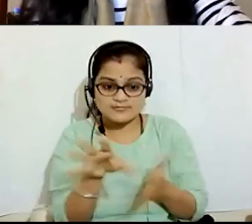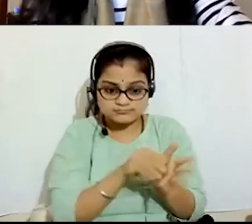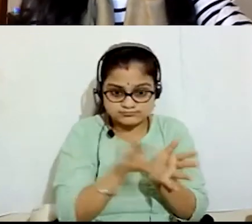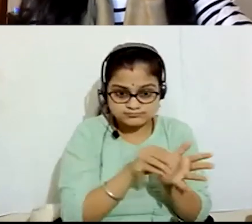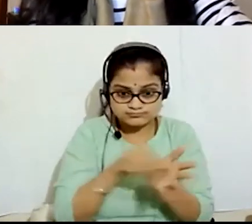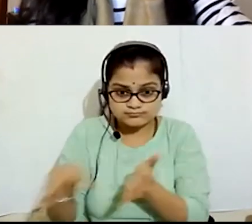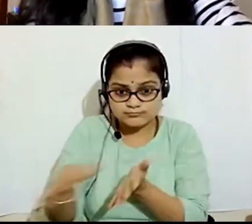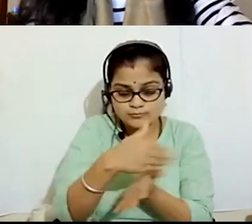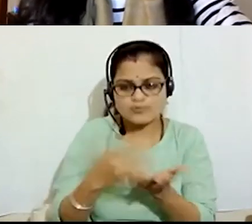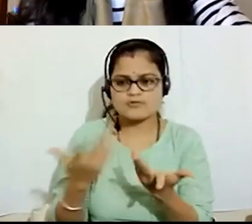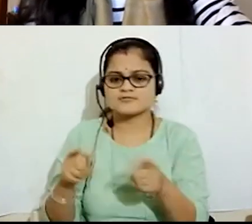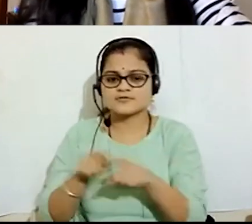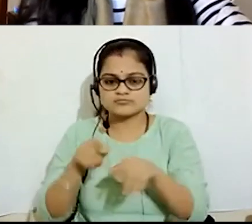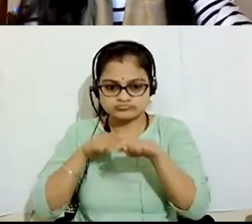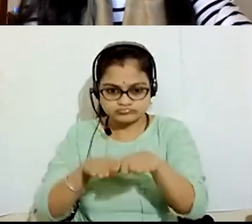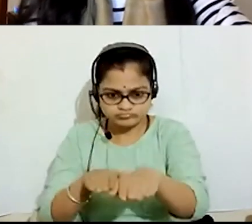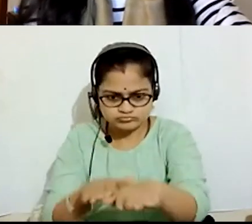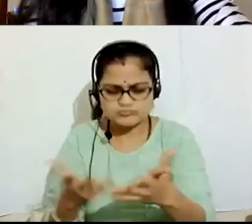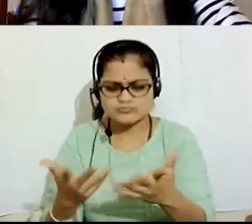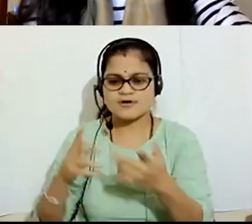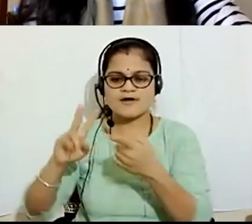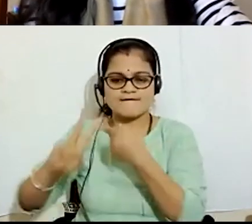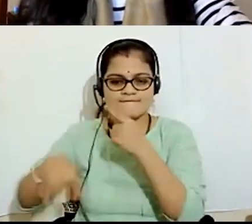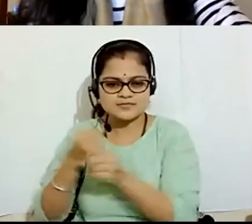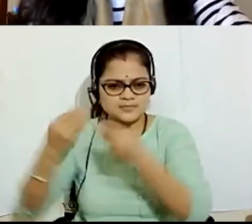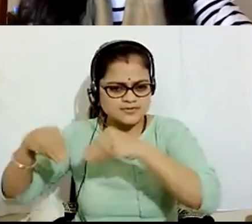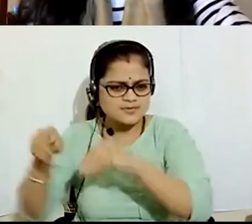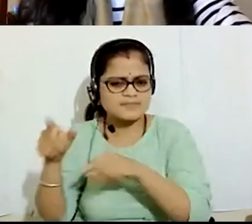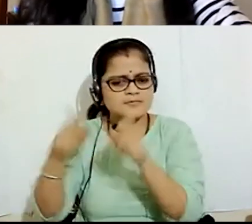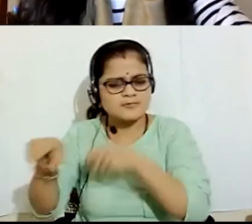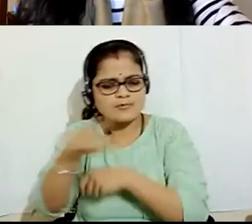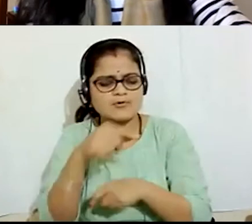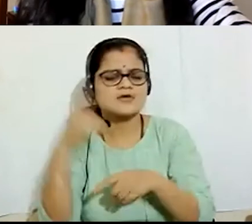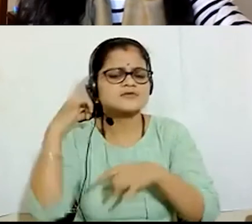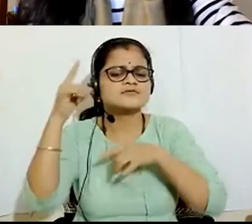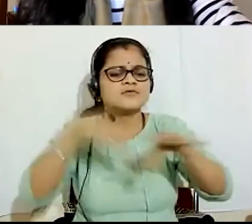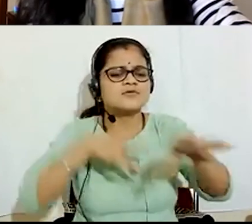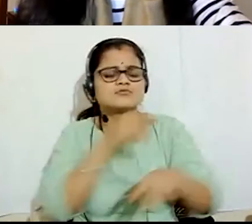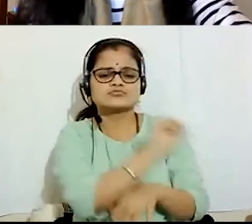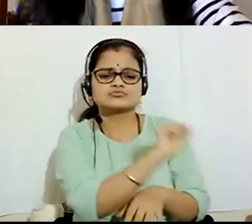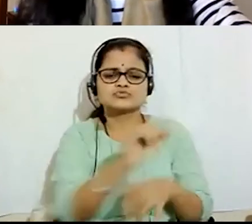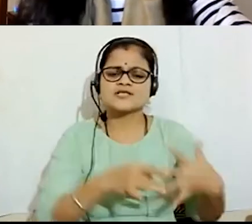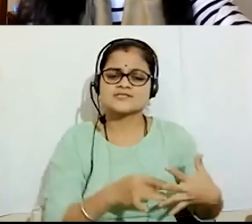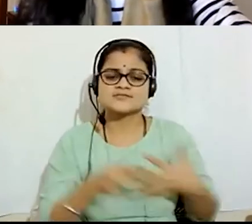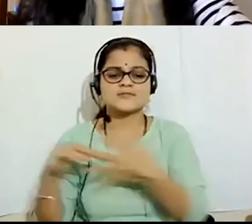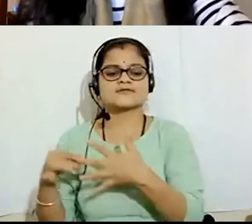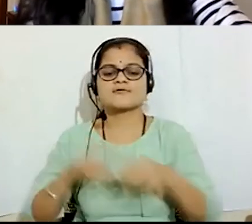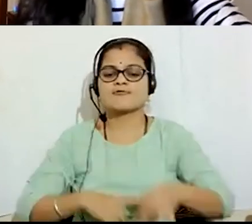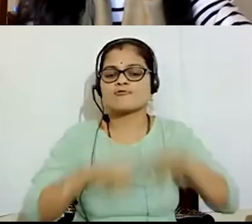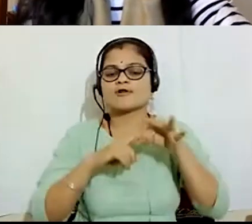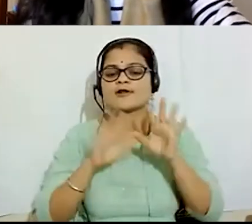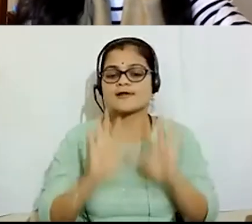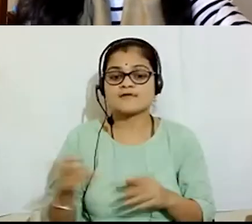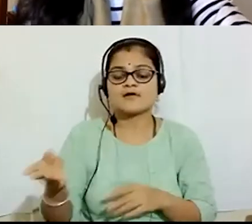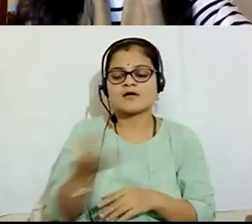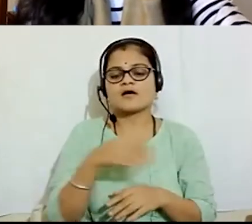of traffic to the calls of vegetable vendors, each city has its own unique oral quality that